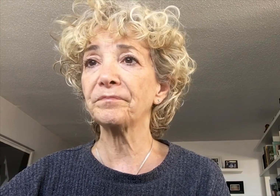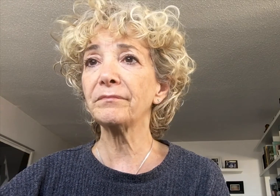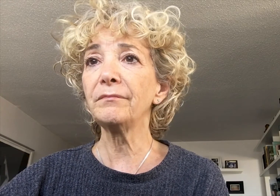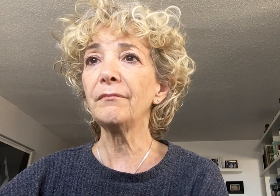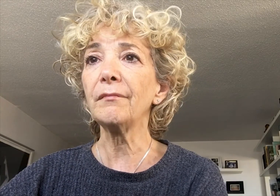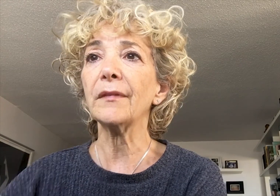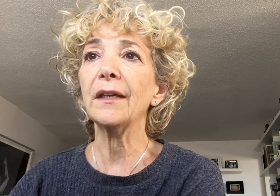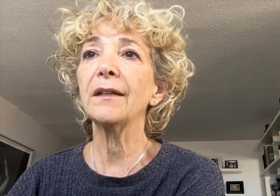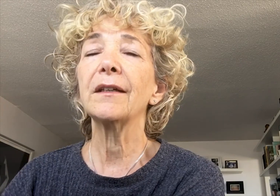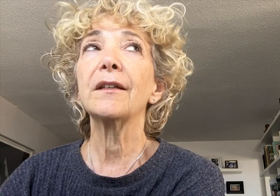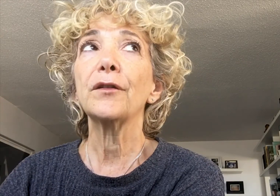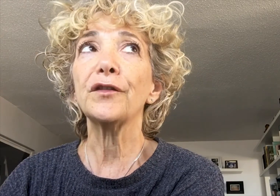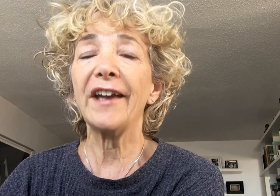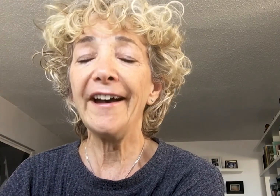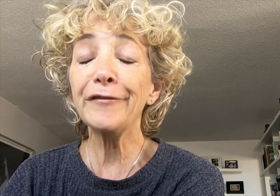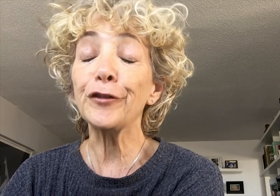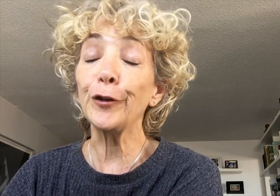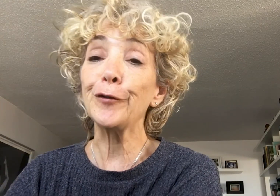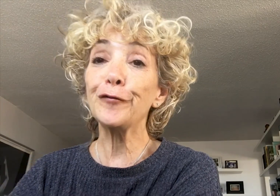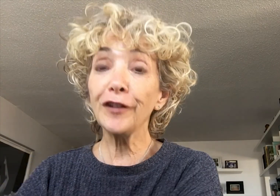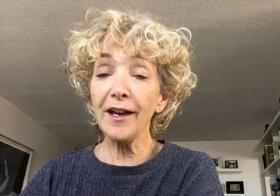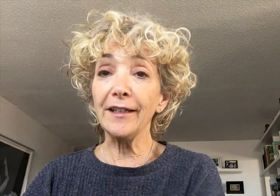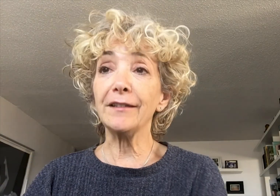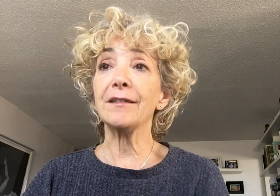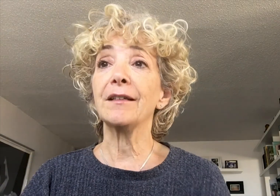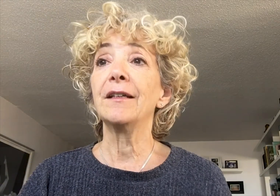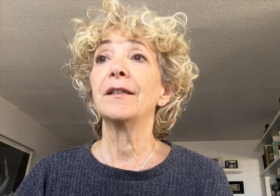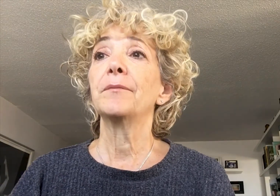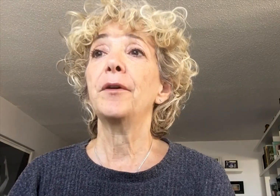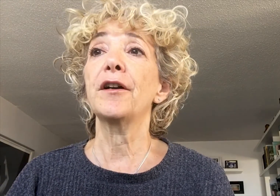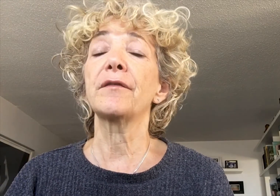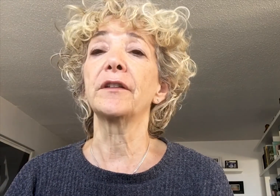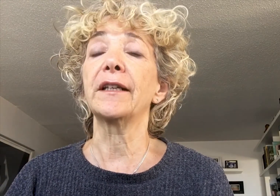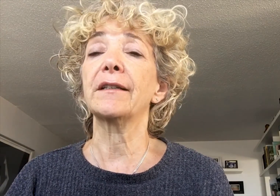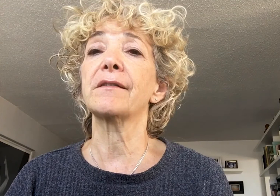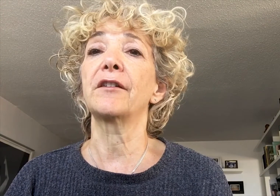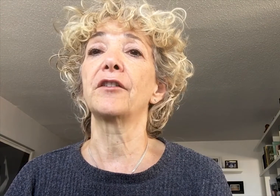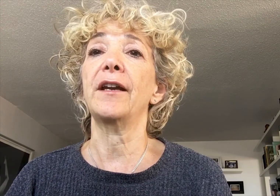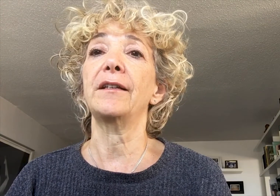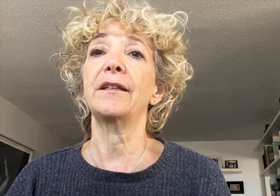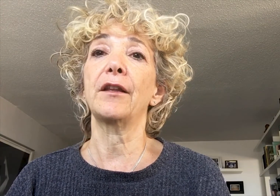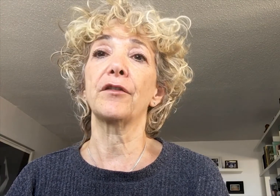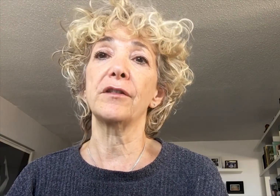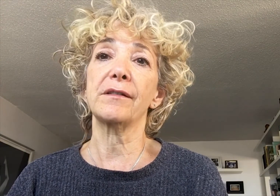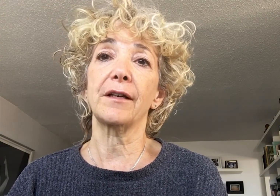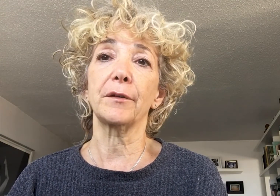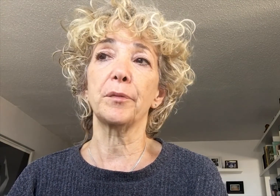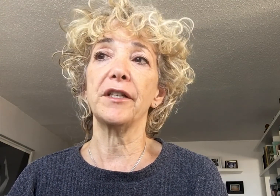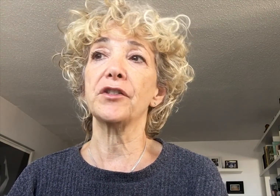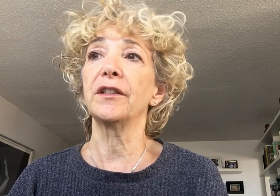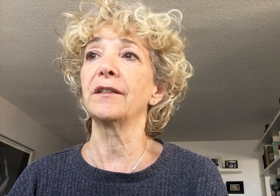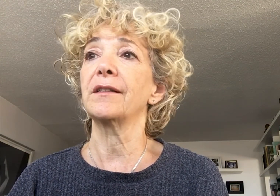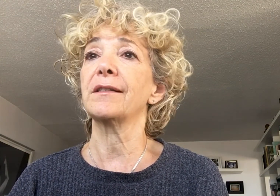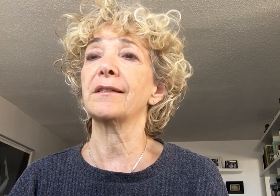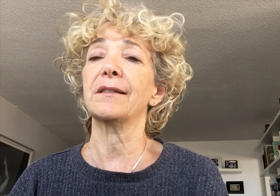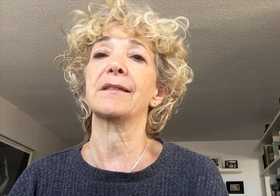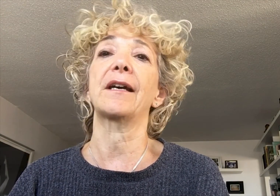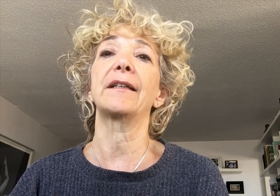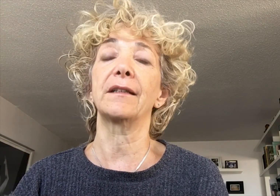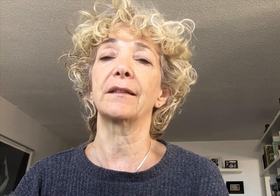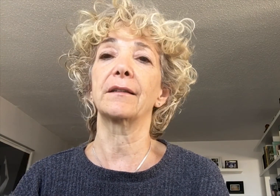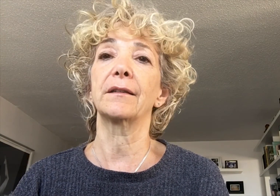film. So to have Solo Flight, part of the Lincoln Center ADA 30 celebration, is